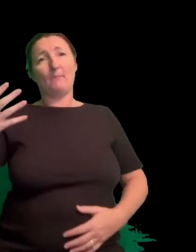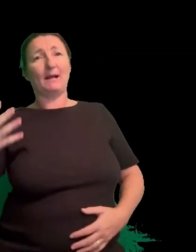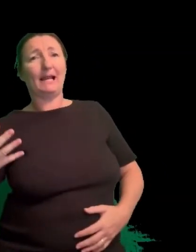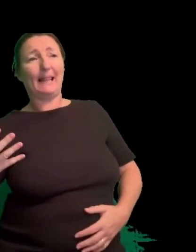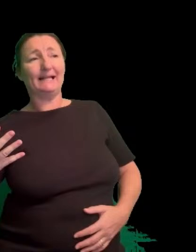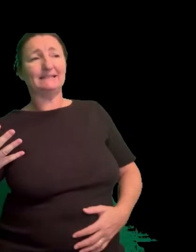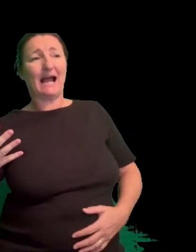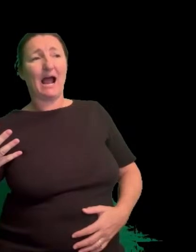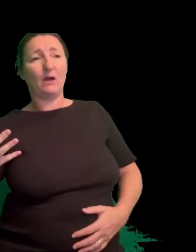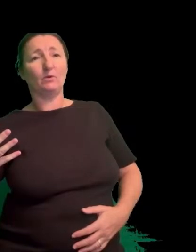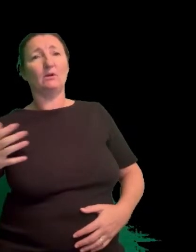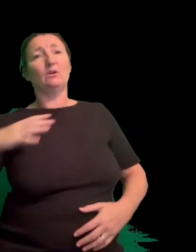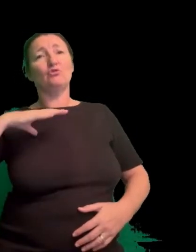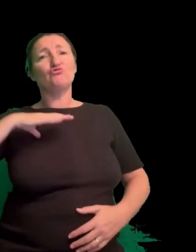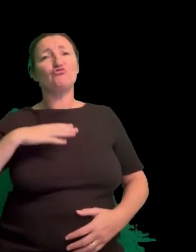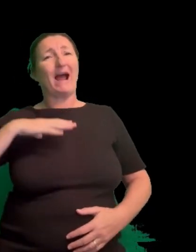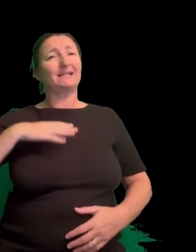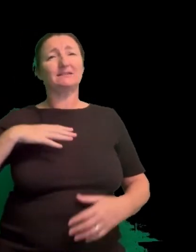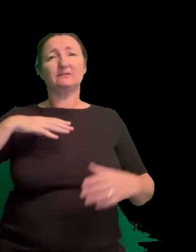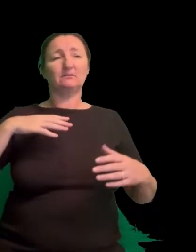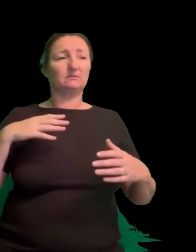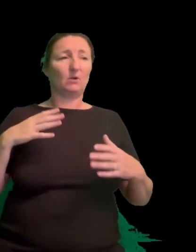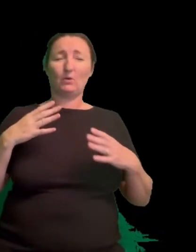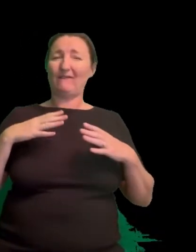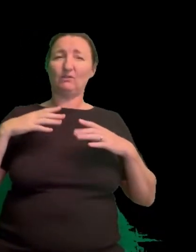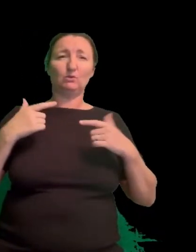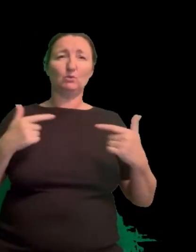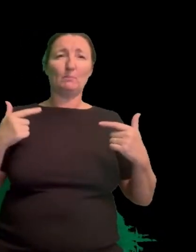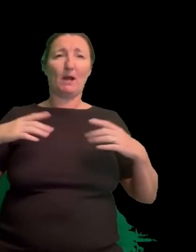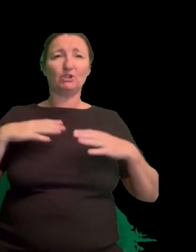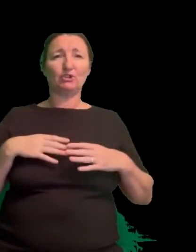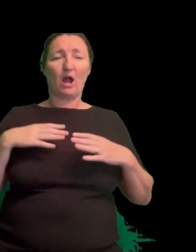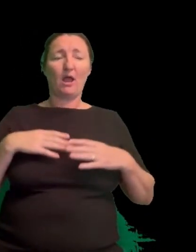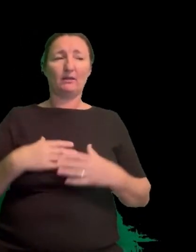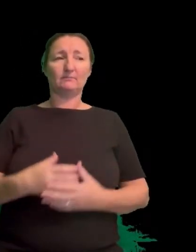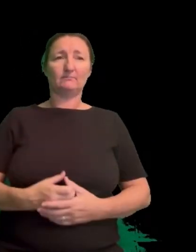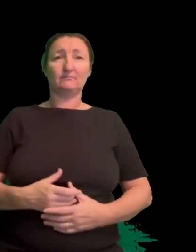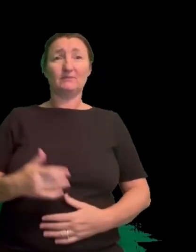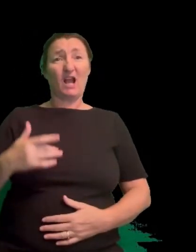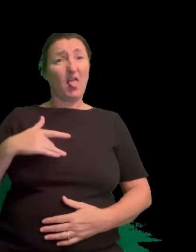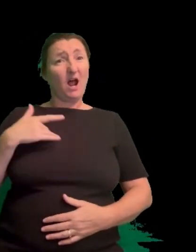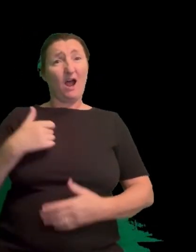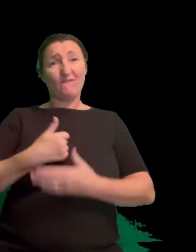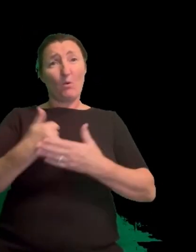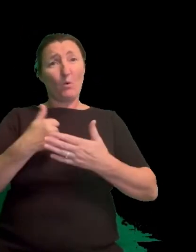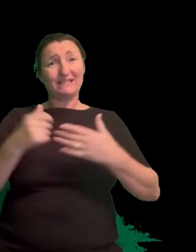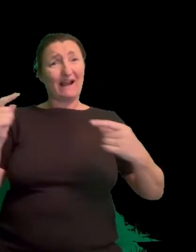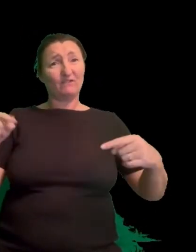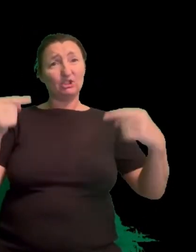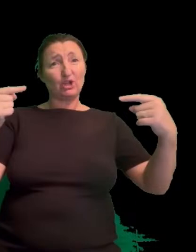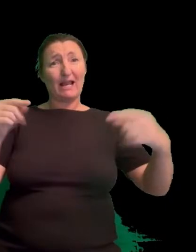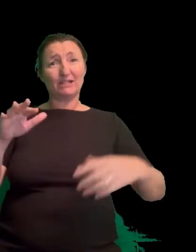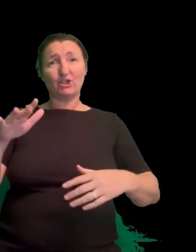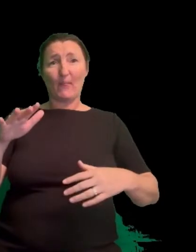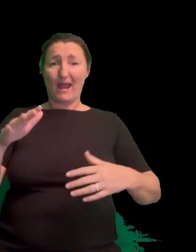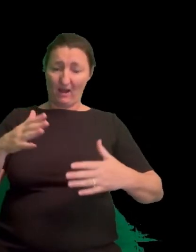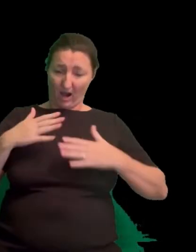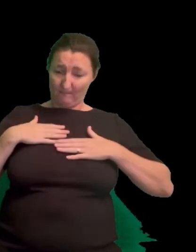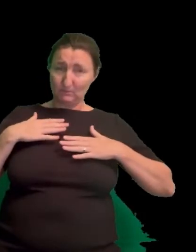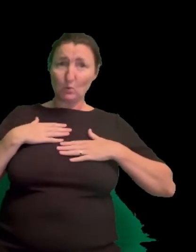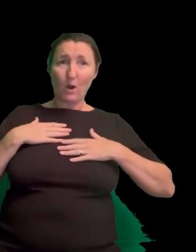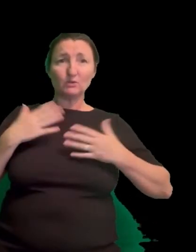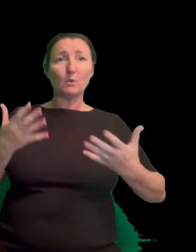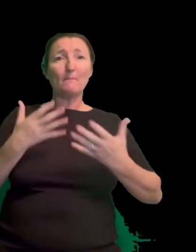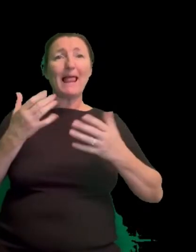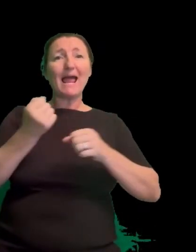and let it rested without getting tired. Life is always full of challenges, and it's up to us